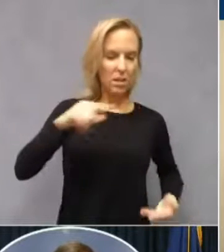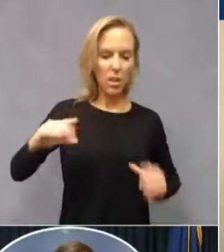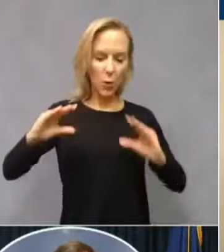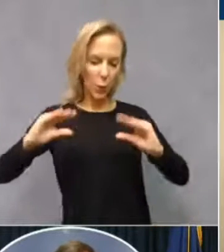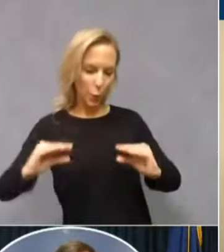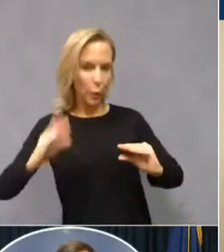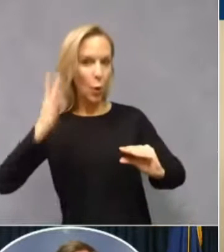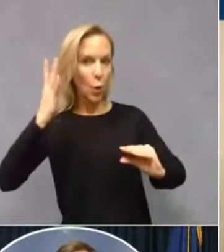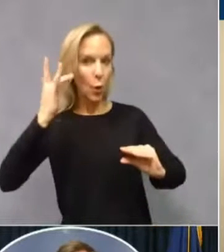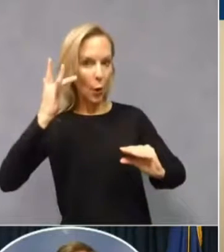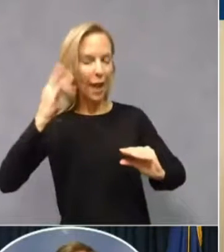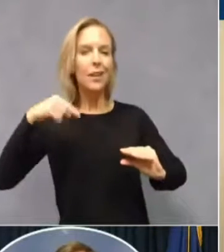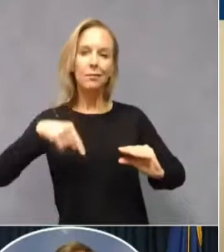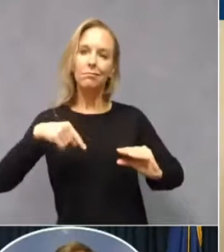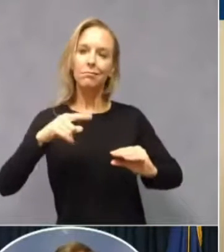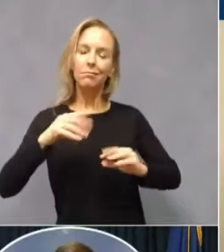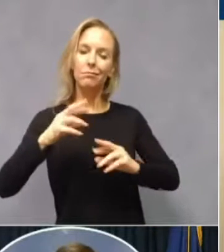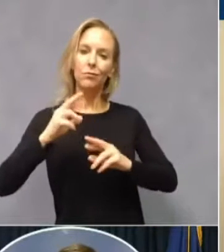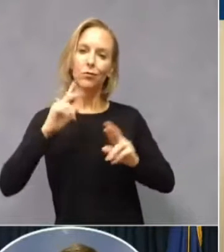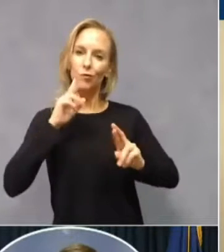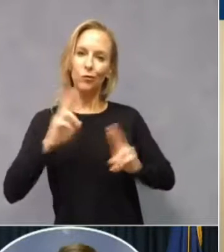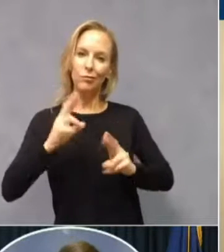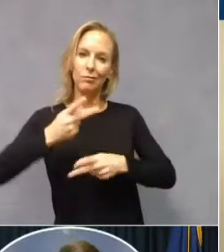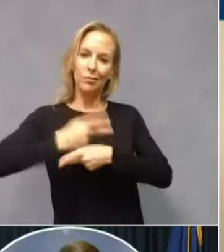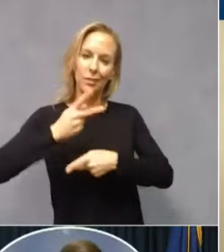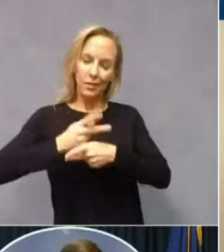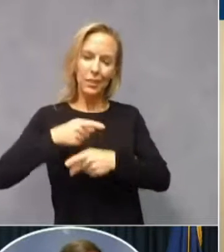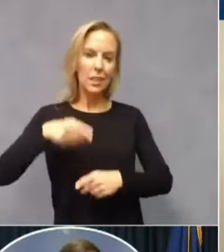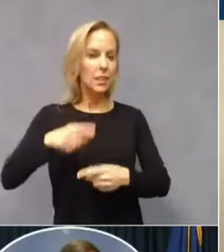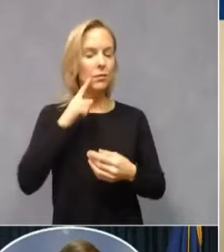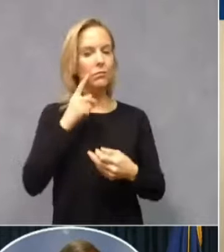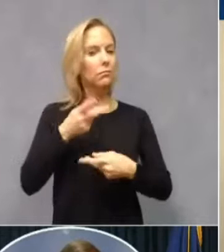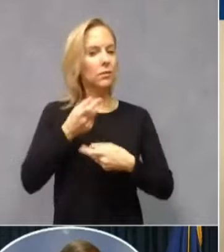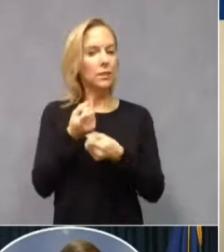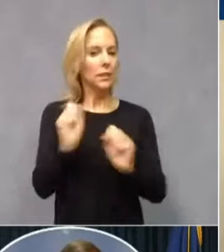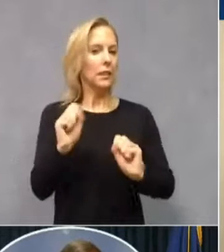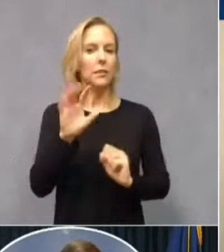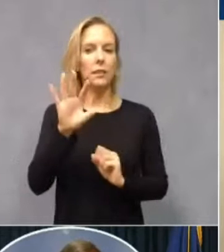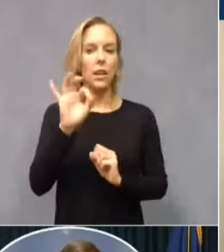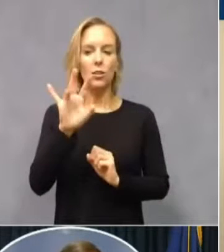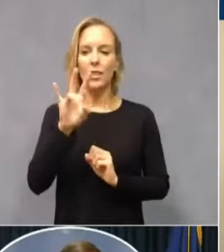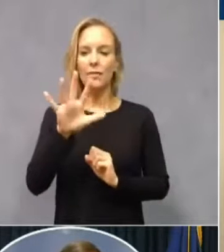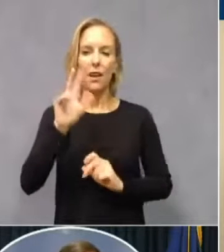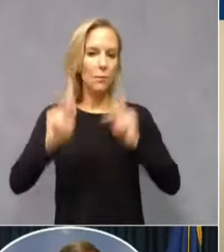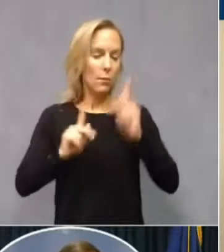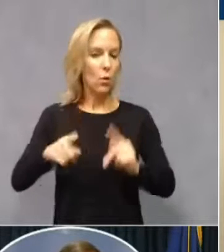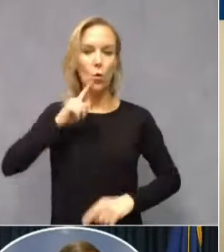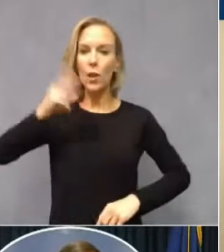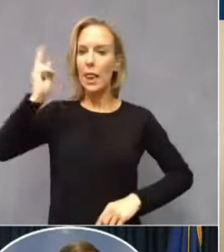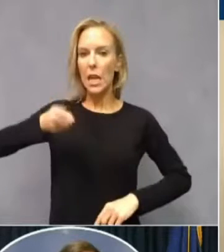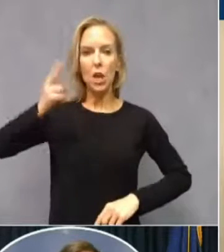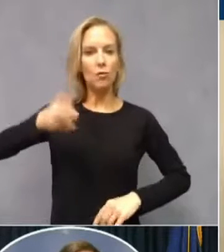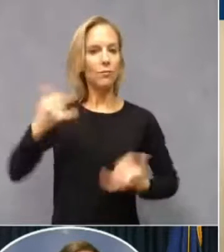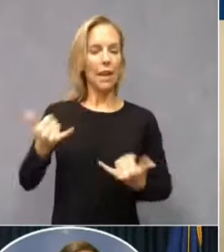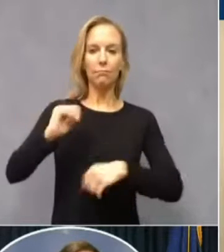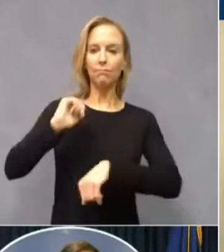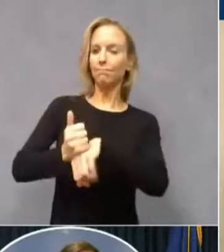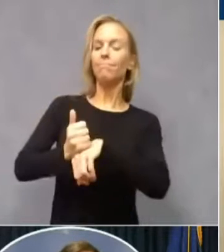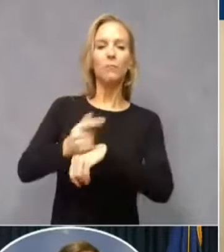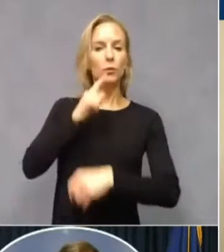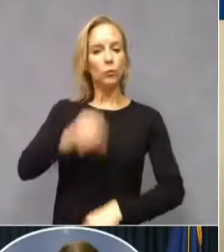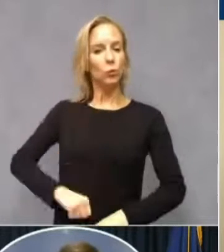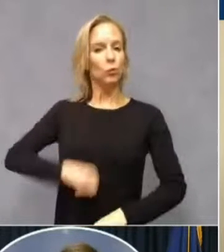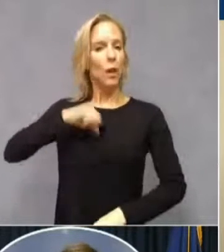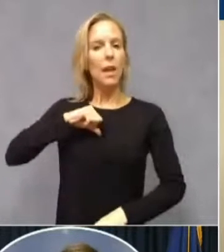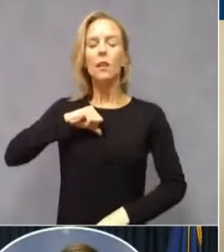975 people. These shipments are just the start, but this is historic. And we're proud that it's being spread all around